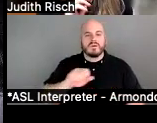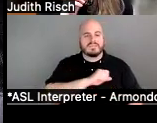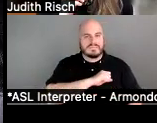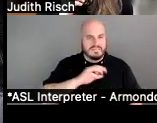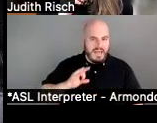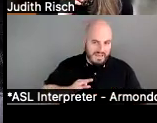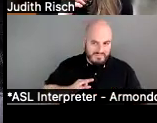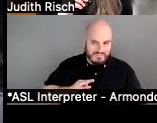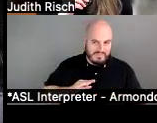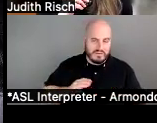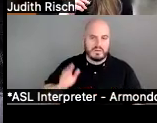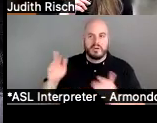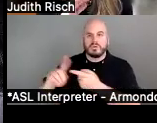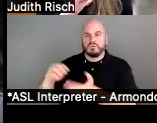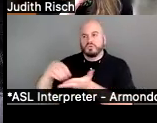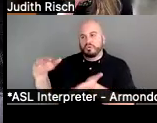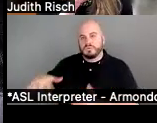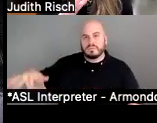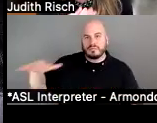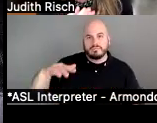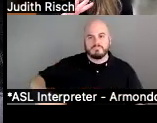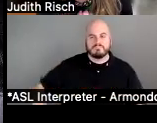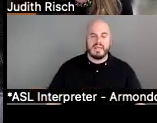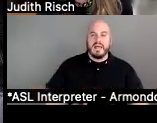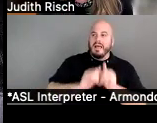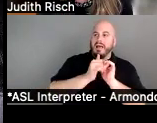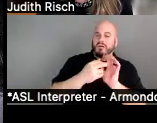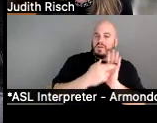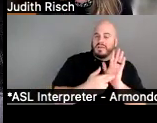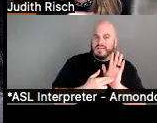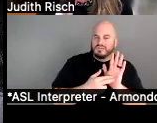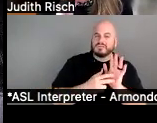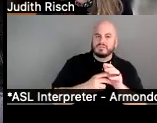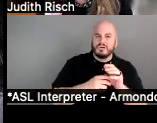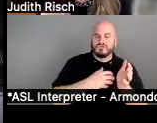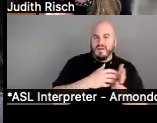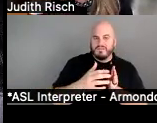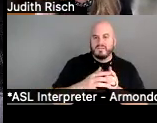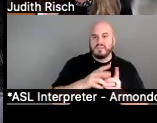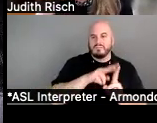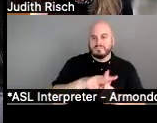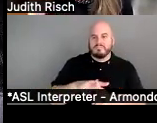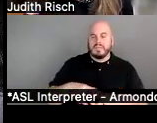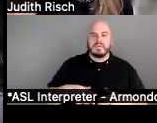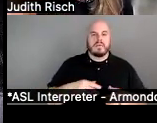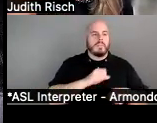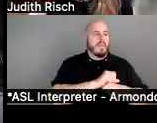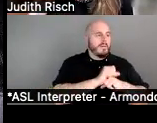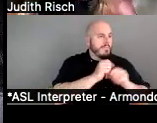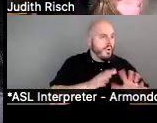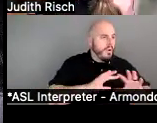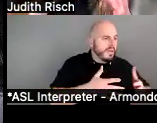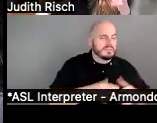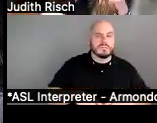versus students? The way the regulations are constructed and interpreted right now, employee, student, random